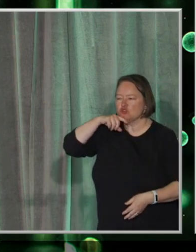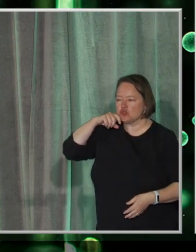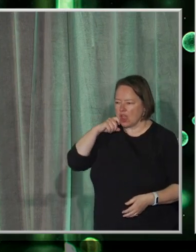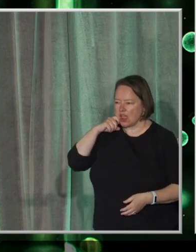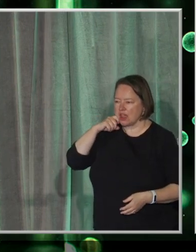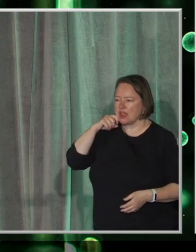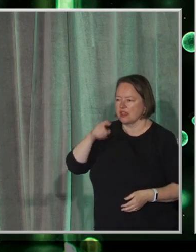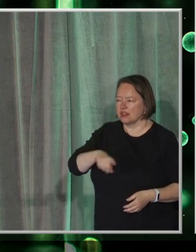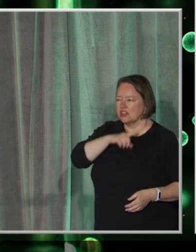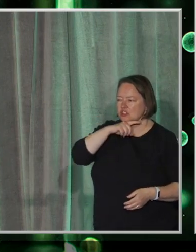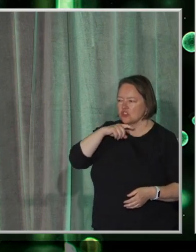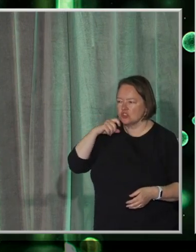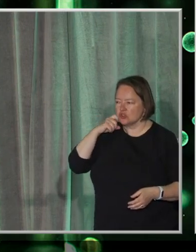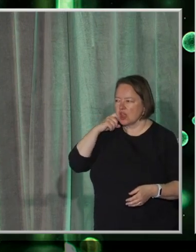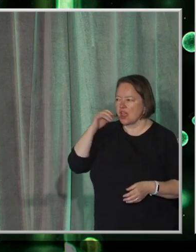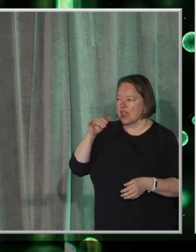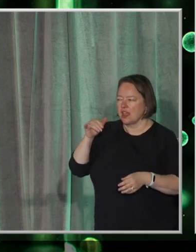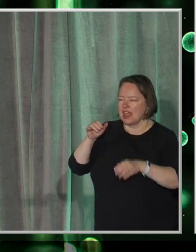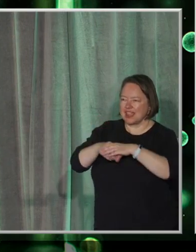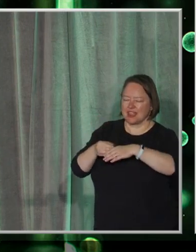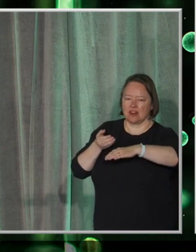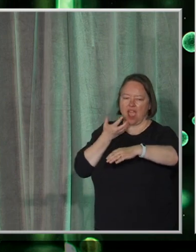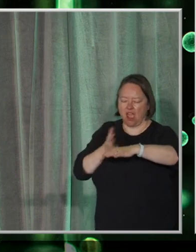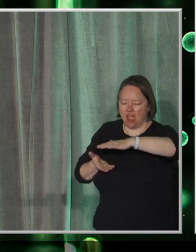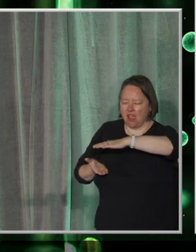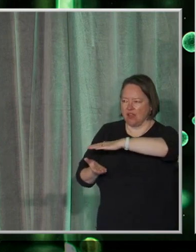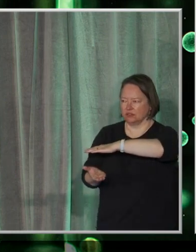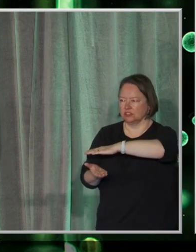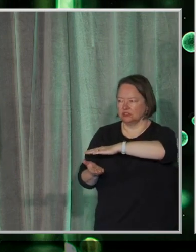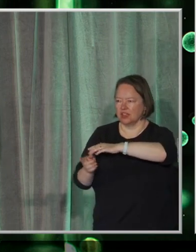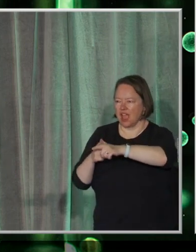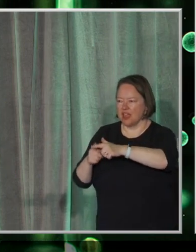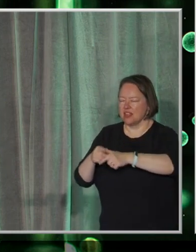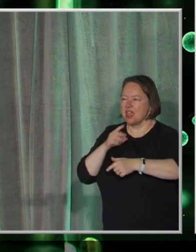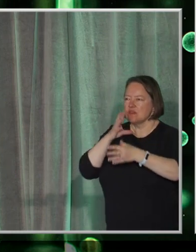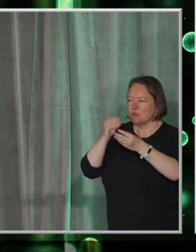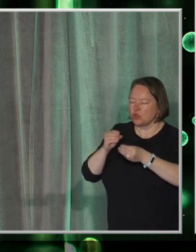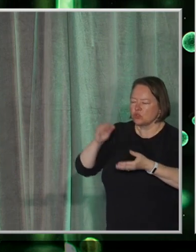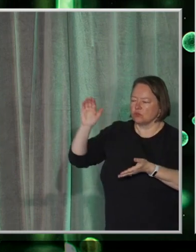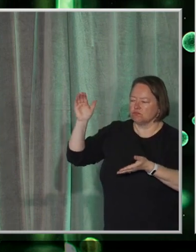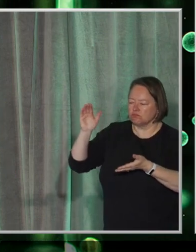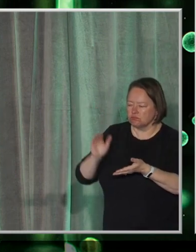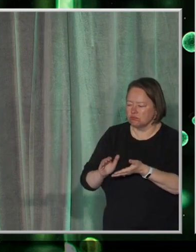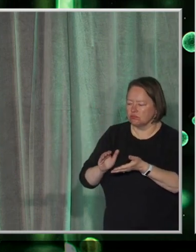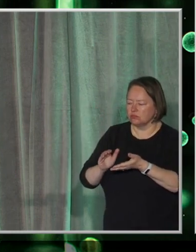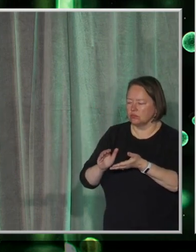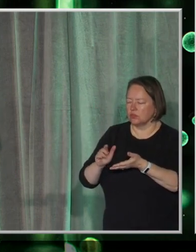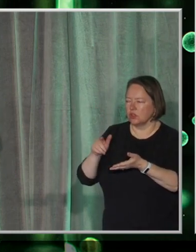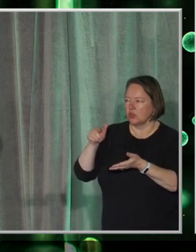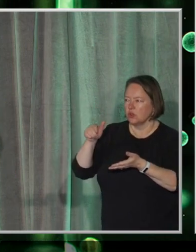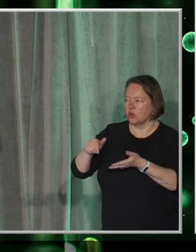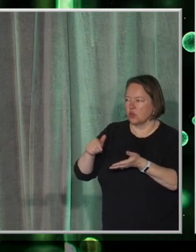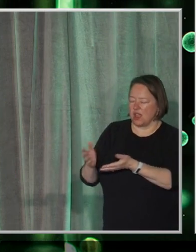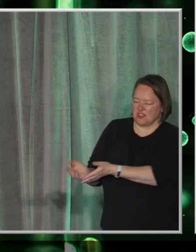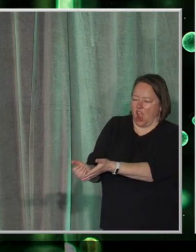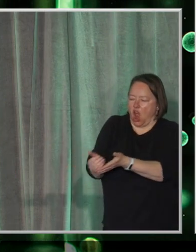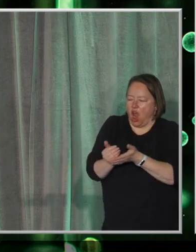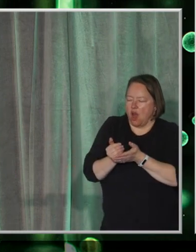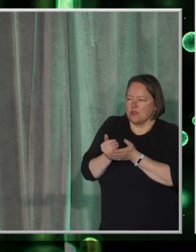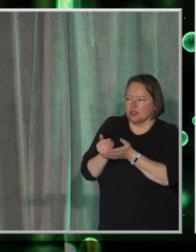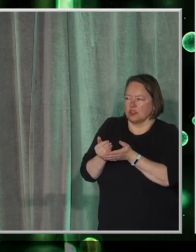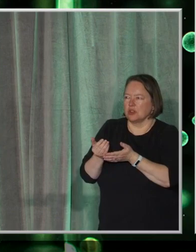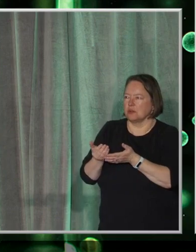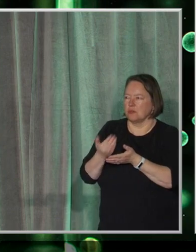use the dryers, like mobile dryers and even the oven, to lower the moisture content. Mostly when we harvest it before flowering,